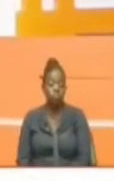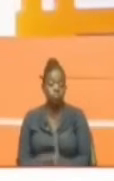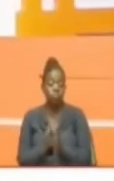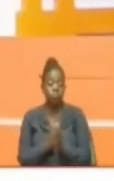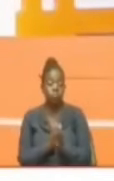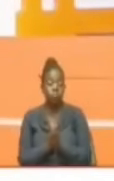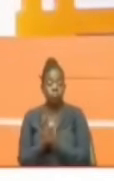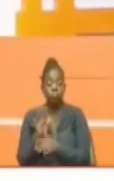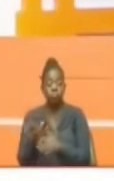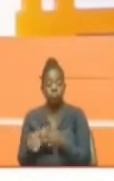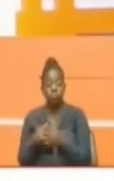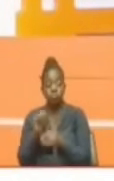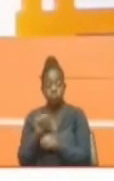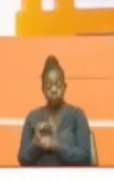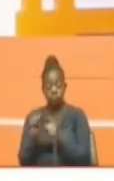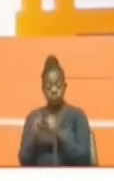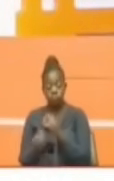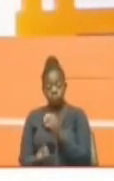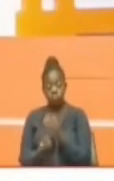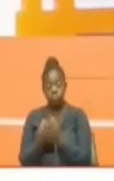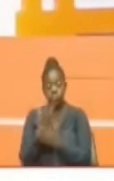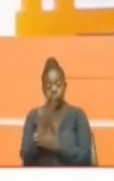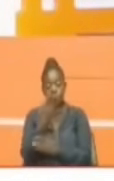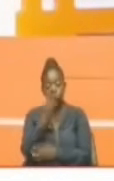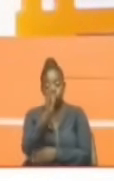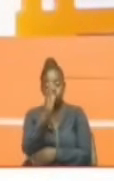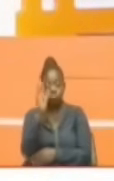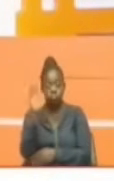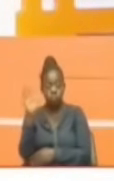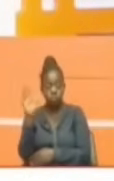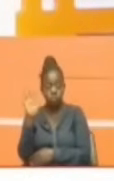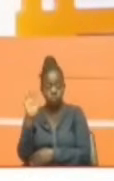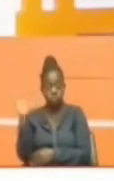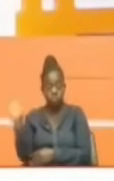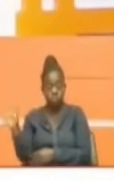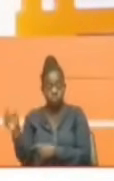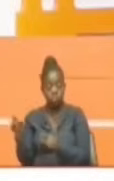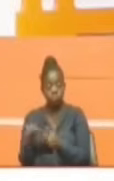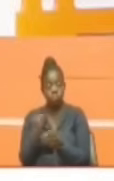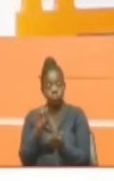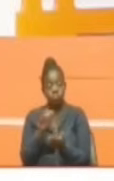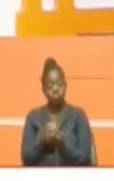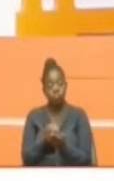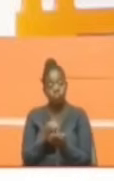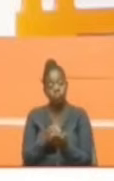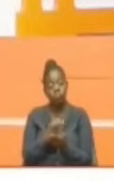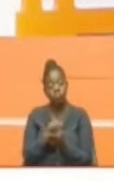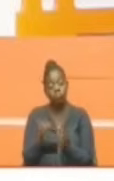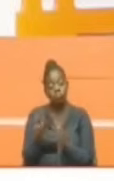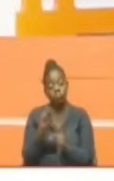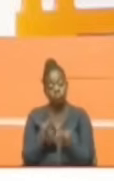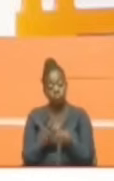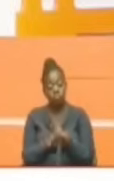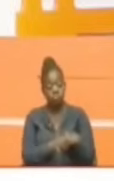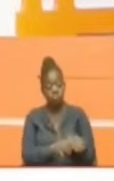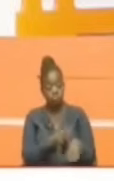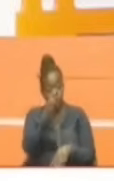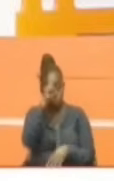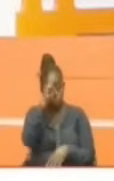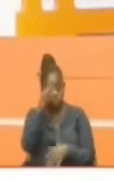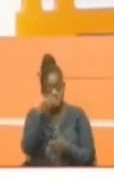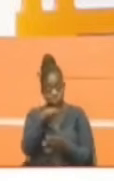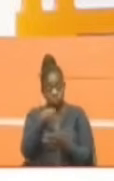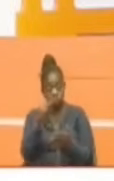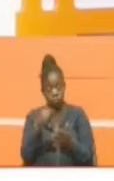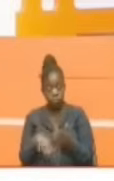Nkuba, ffenna wamutukwatira omu okusimba emiti okuzzaawo n'okukuuma obutonde. Ate abatuuze ku kyalo Ssenyanga basobeddwa